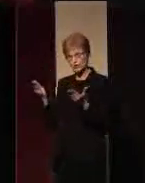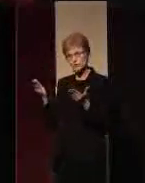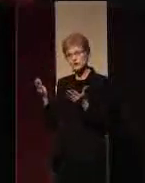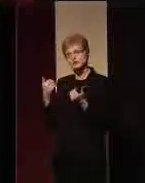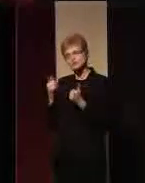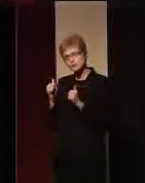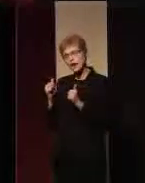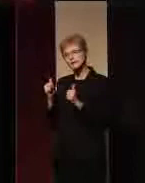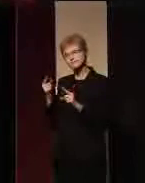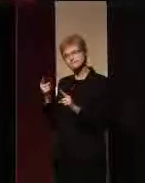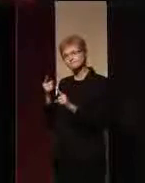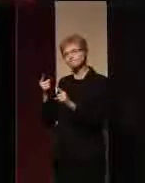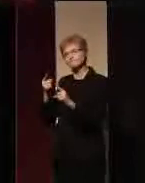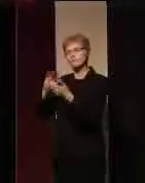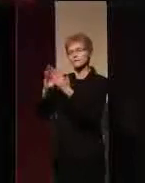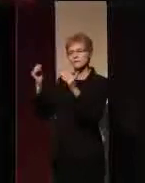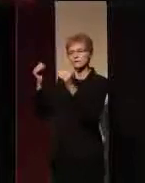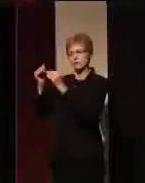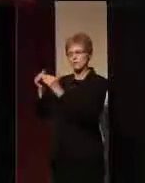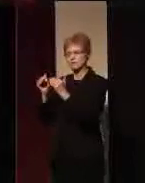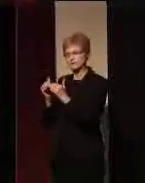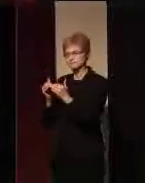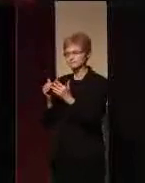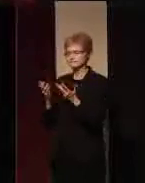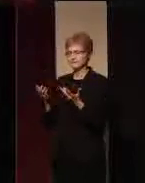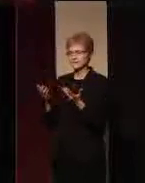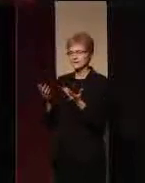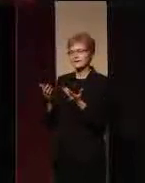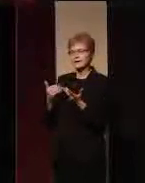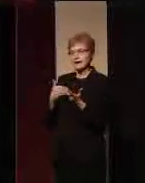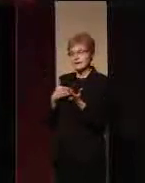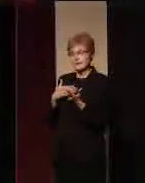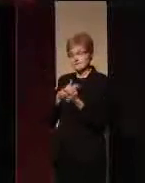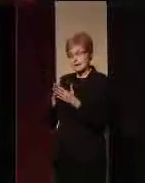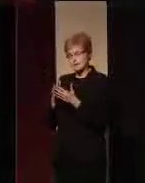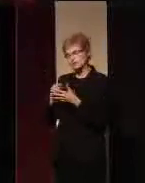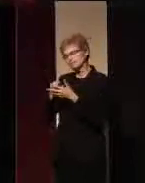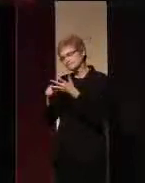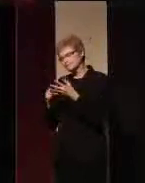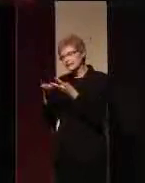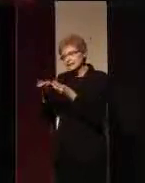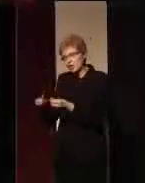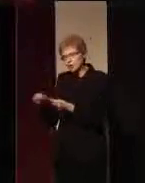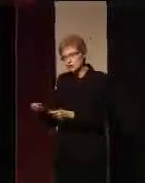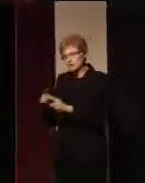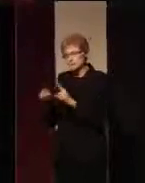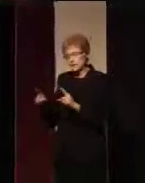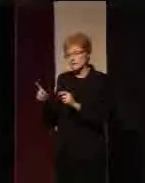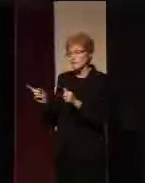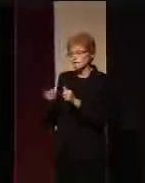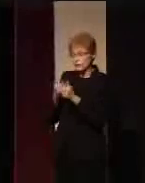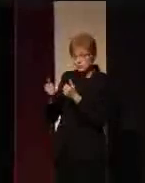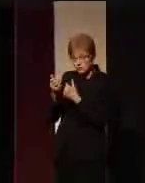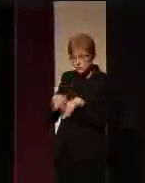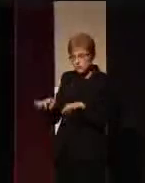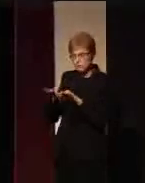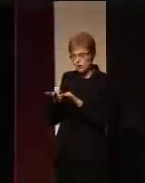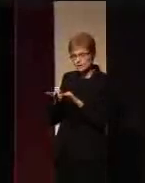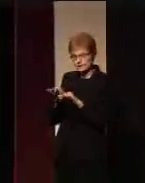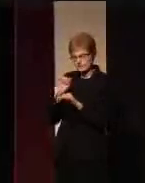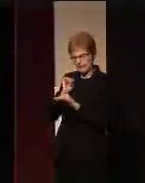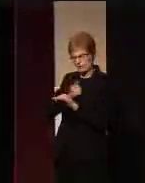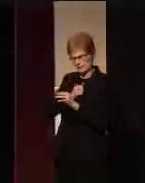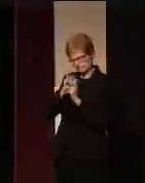equality. There are solutions. I have other solutions in my book that I can talk about, but I believe digging down deep into our own racial